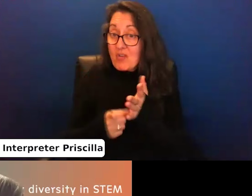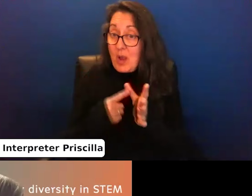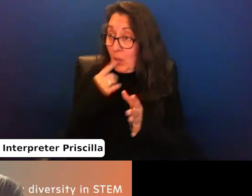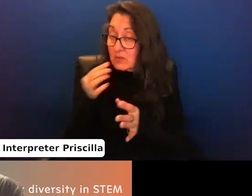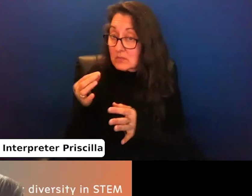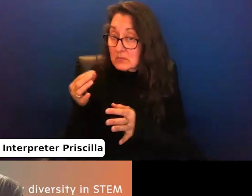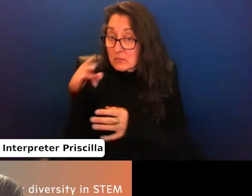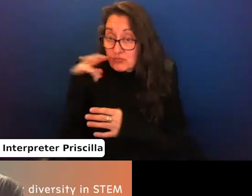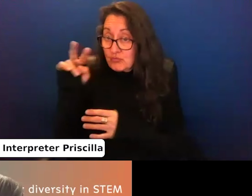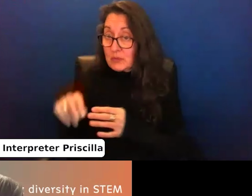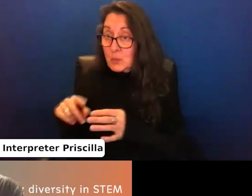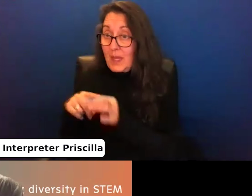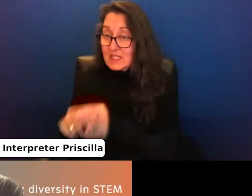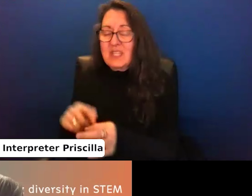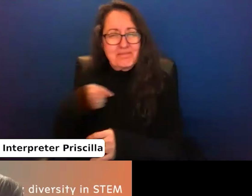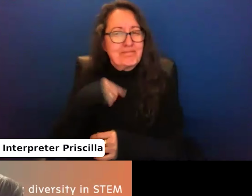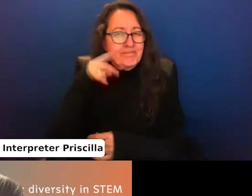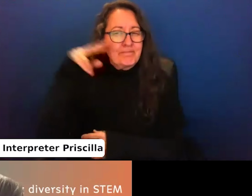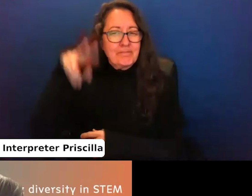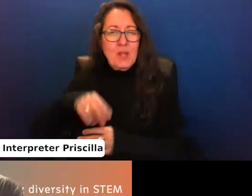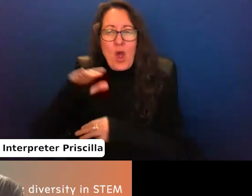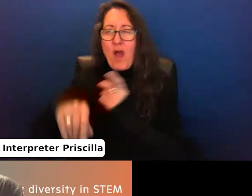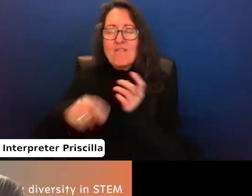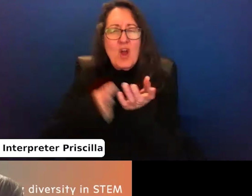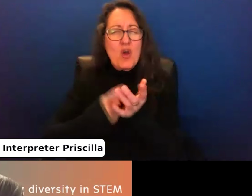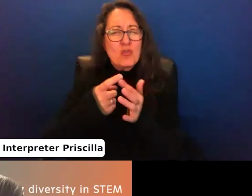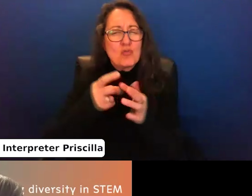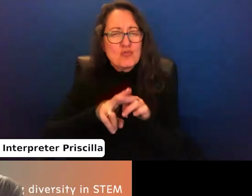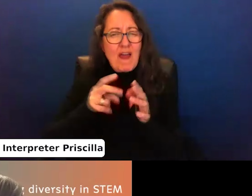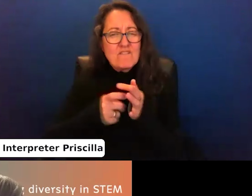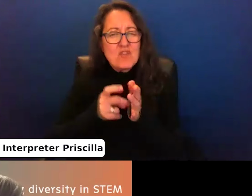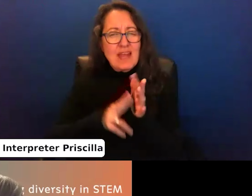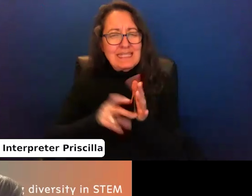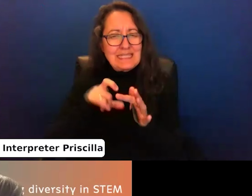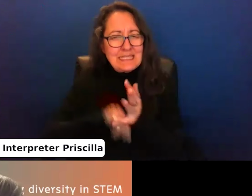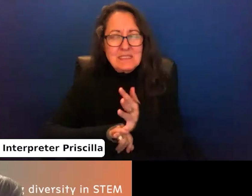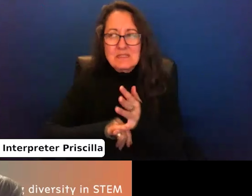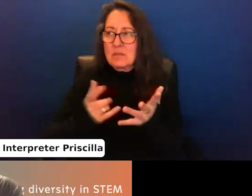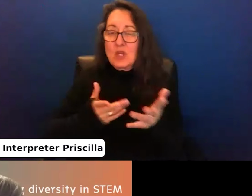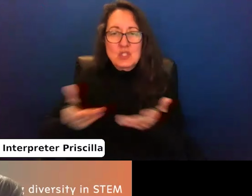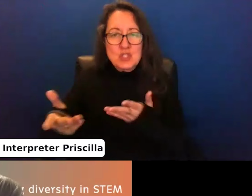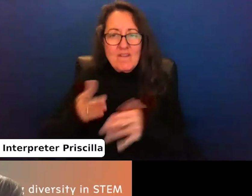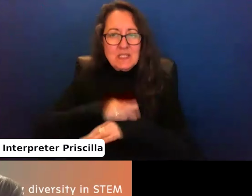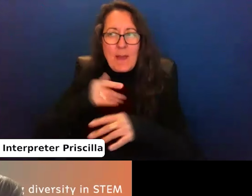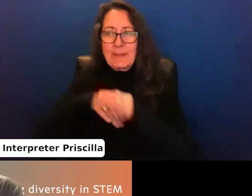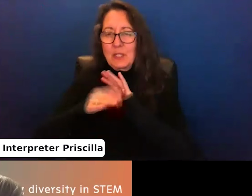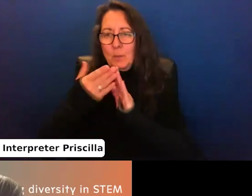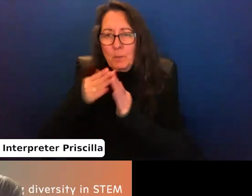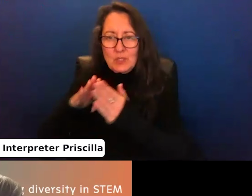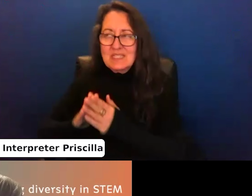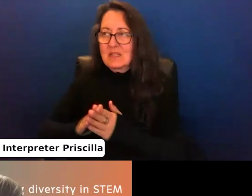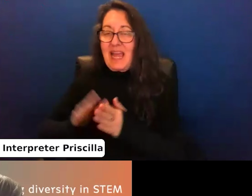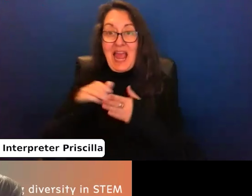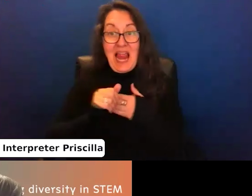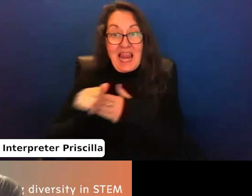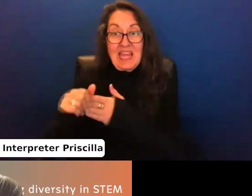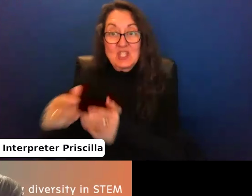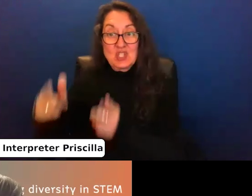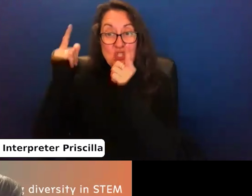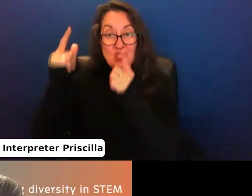or like service time in community and leadership roles. So none of this